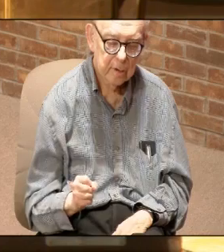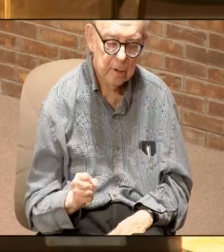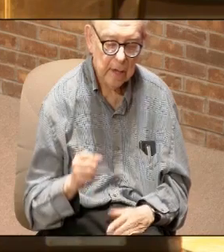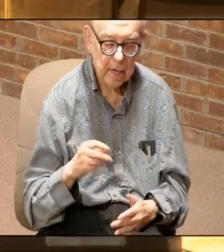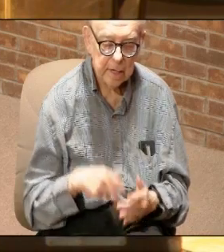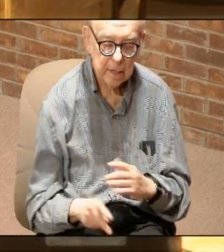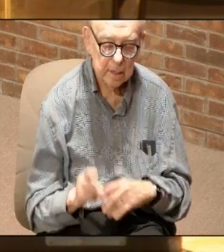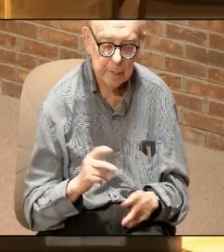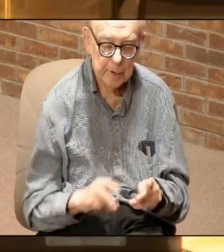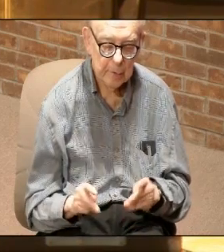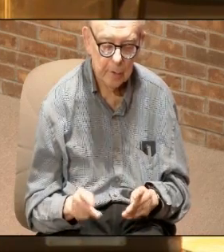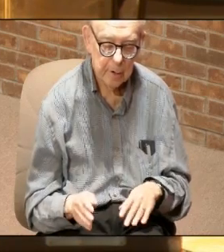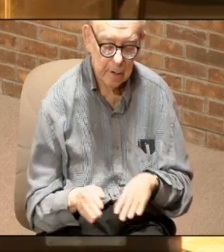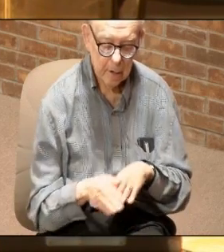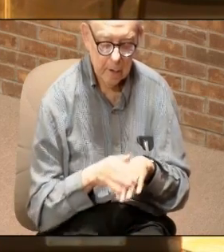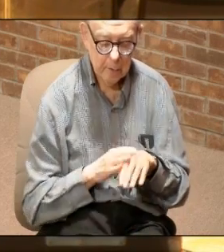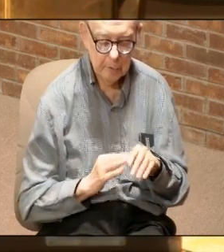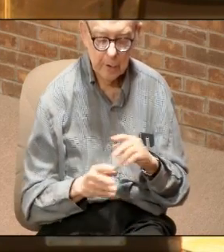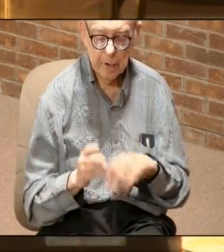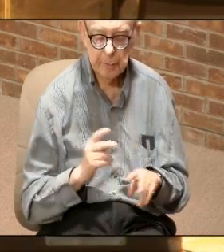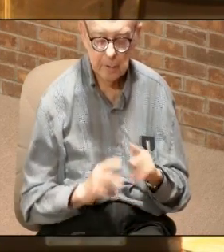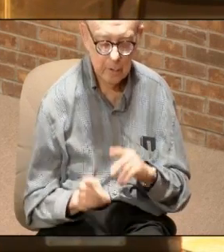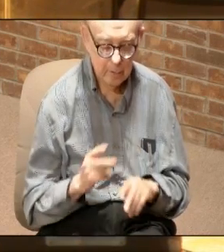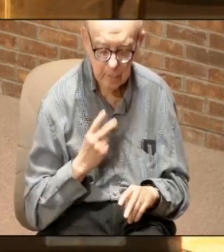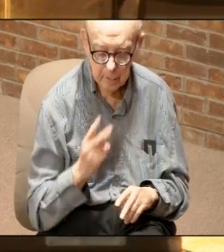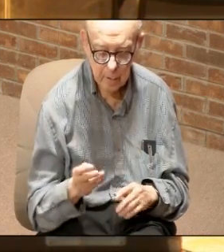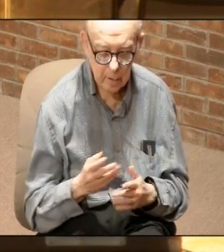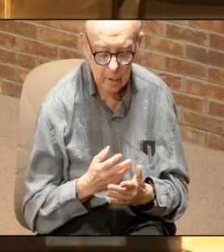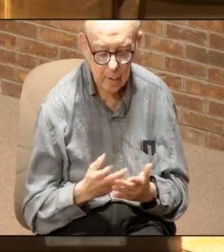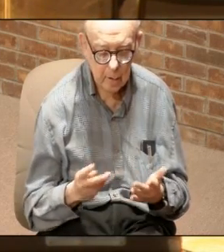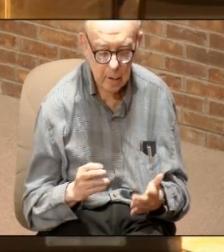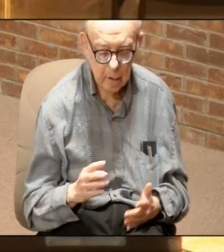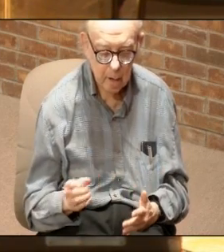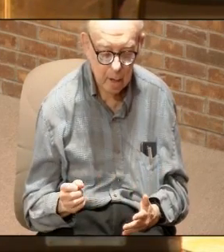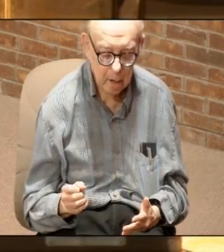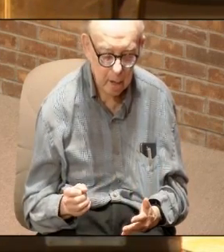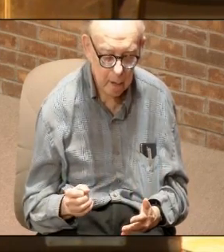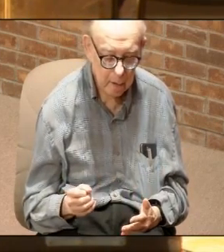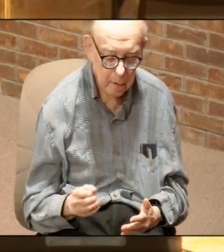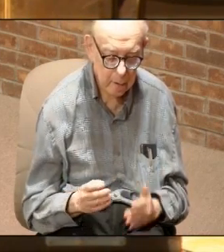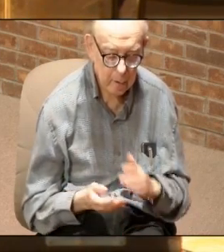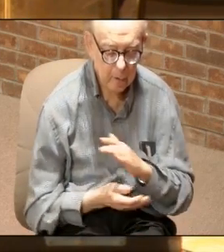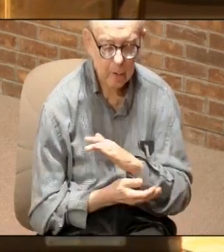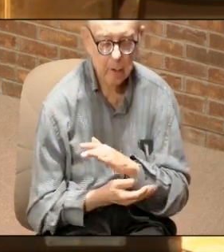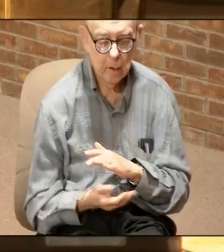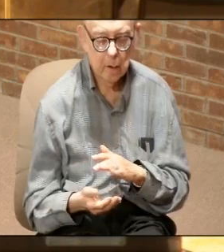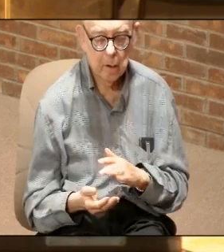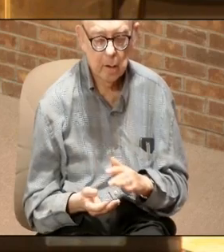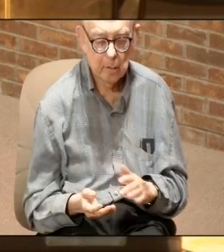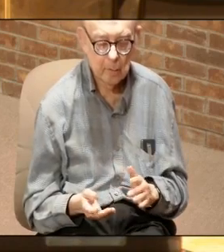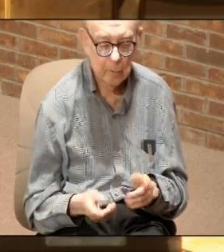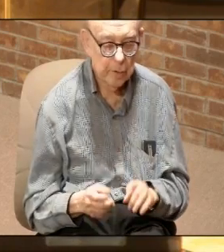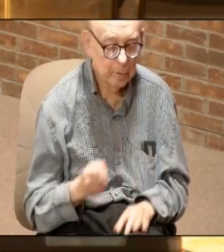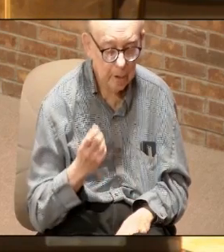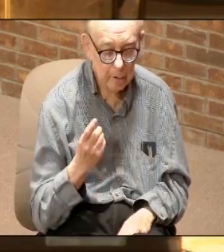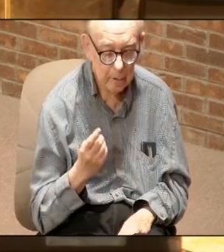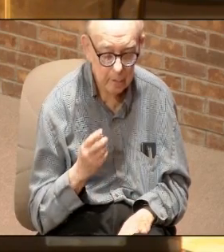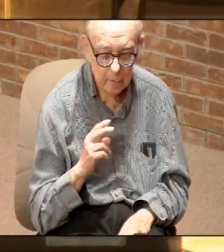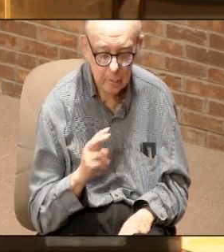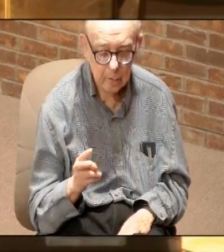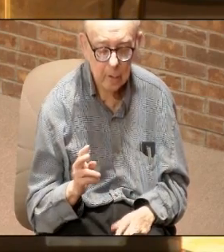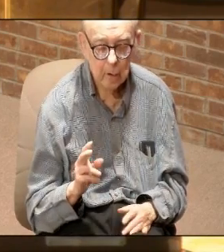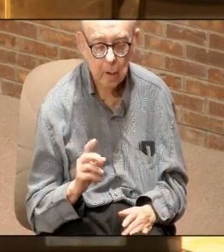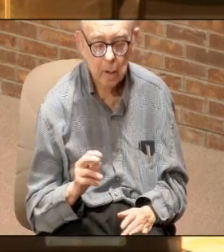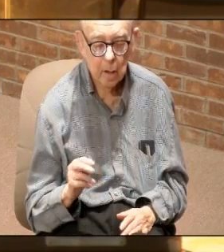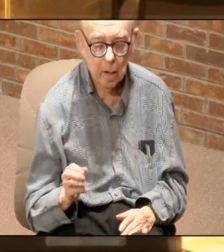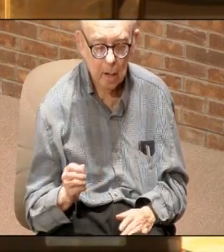people and all of these things. And we look at all of this news, and every morning when you wake up and you're watching the